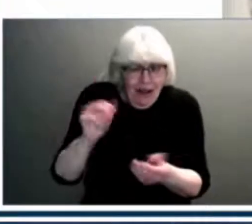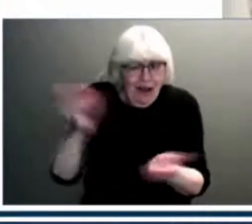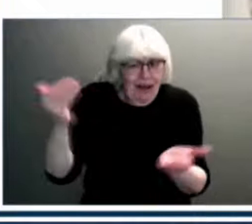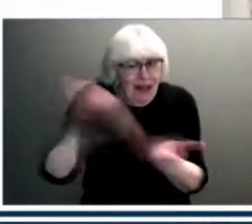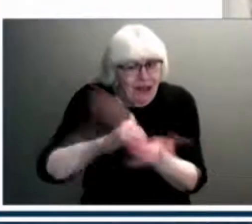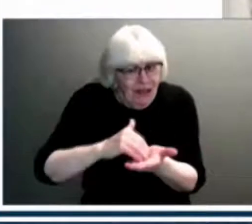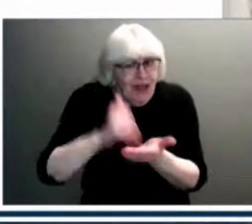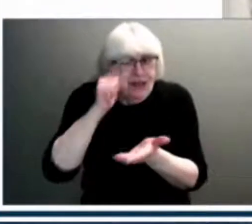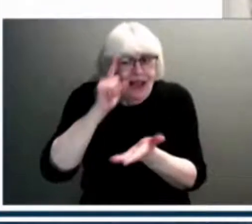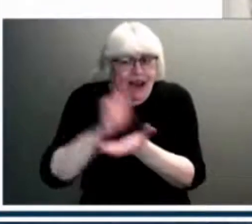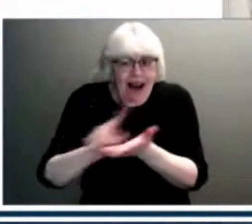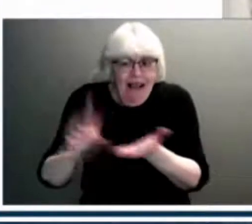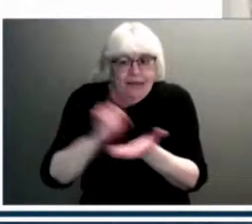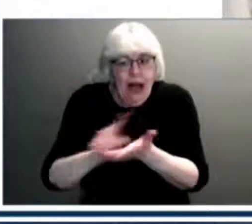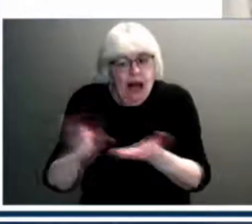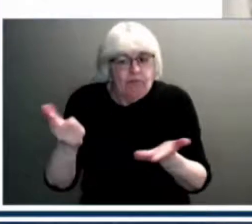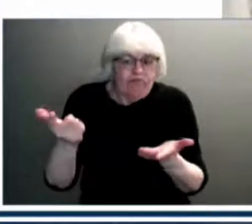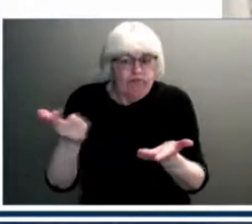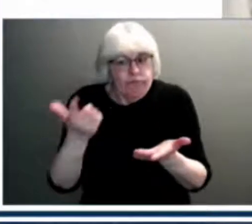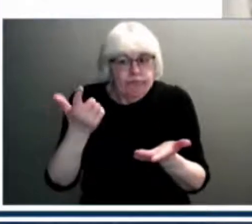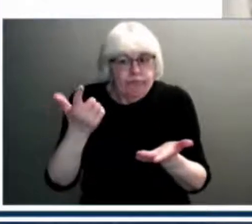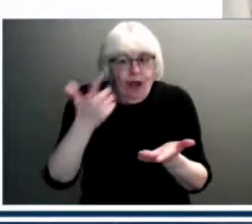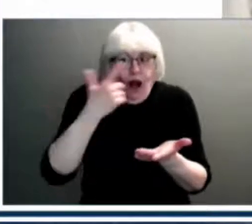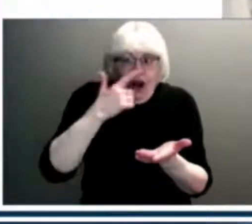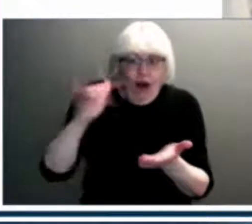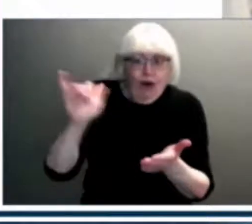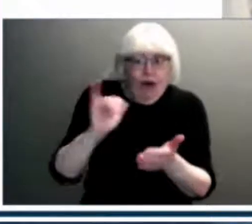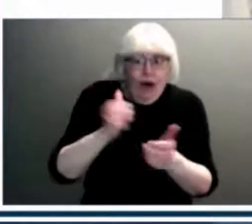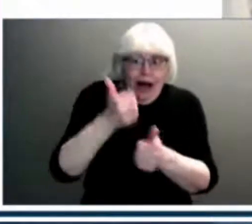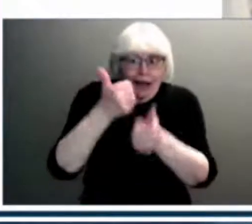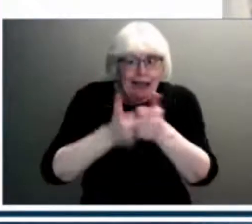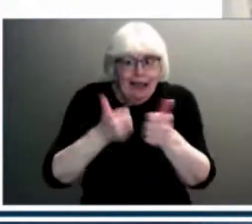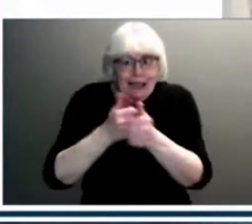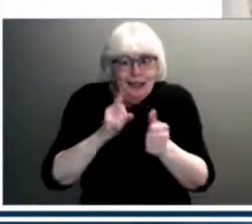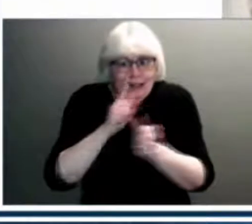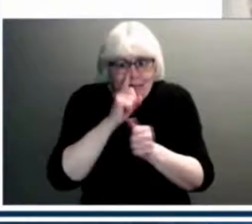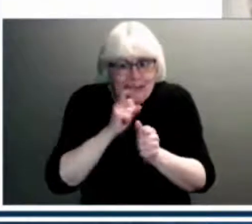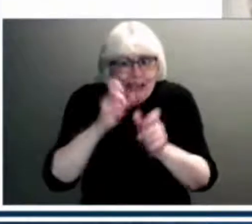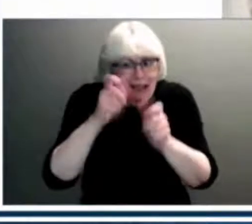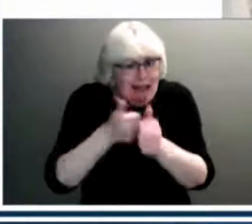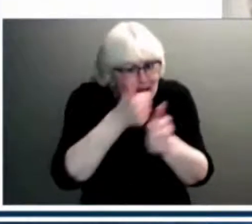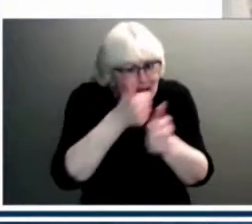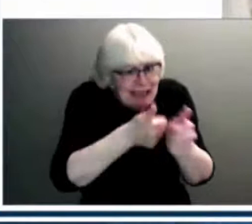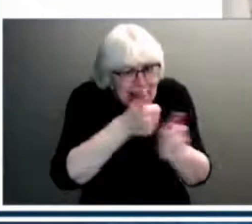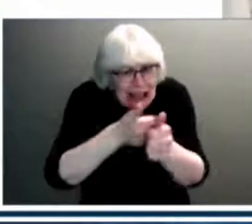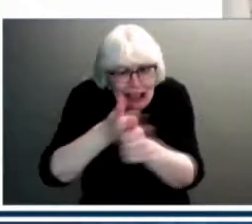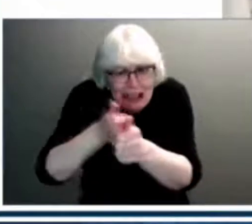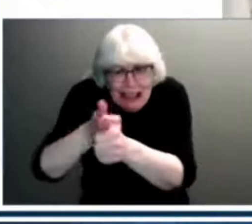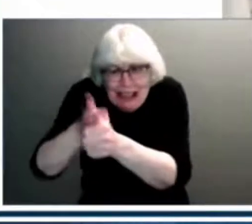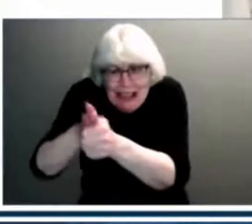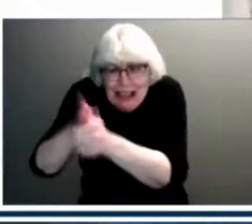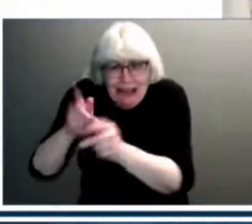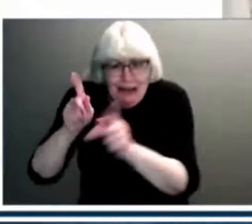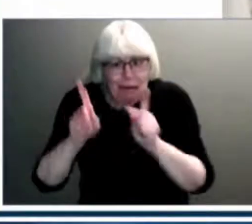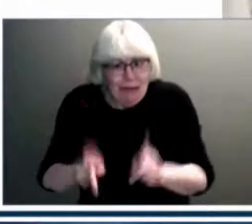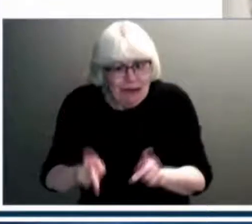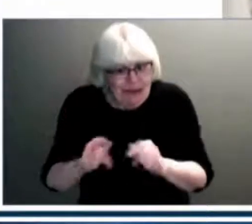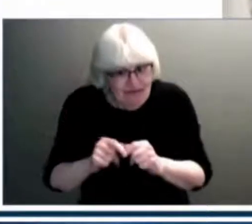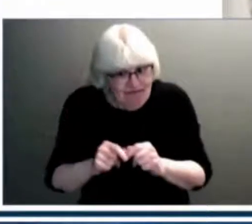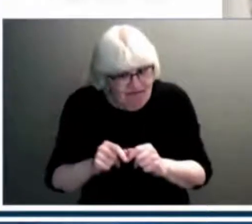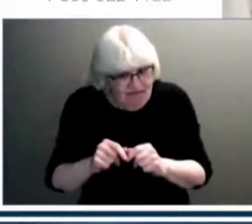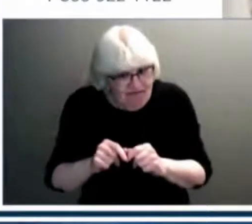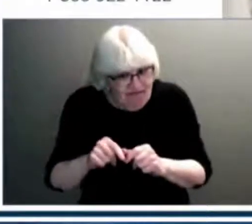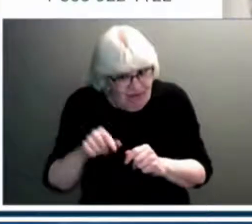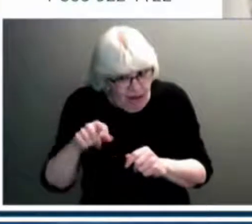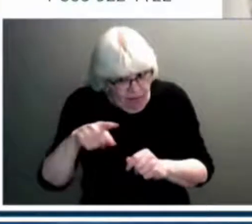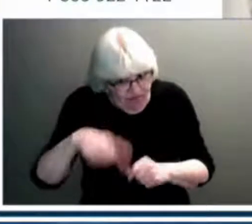an insignificant number, particularly when you consider that there is no need for every person or even for most